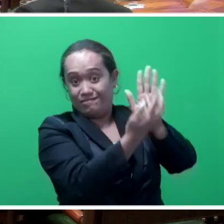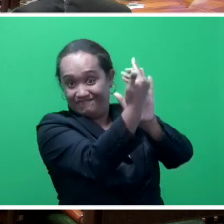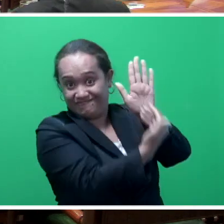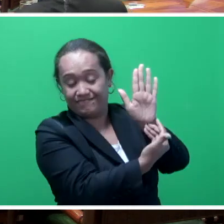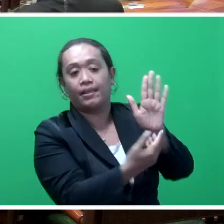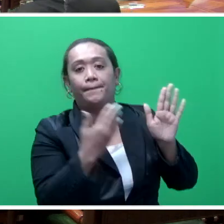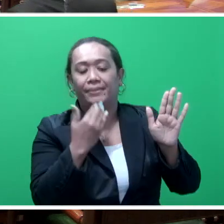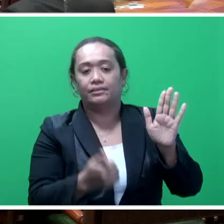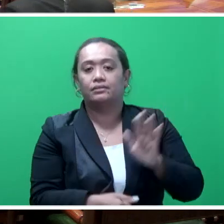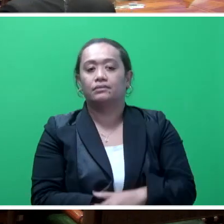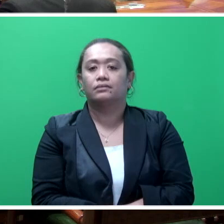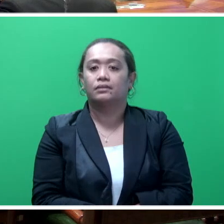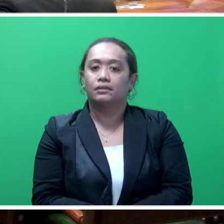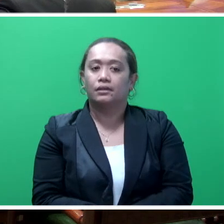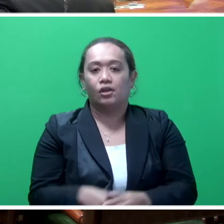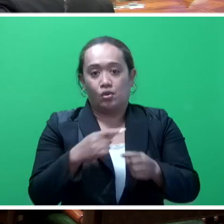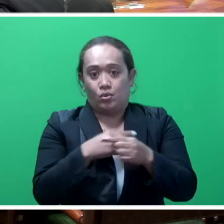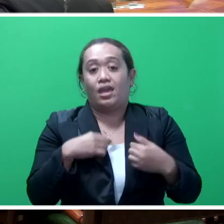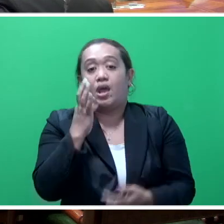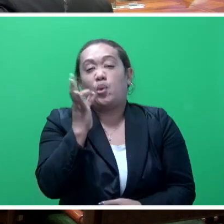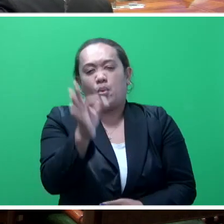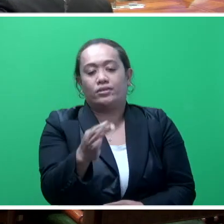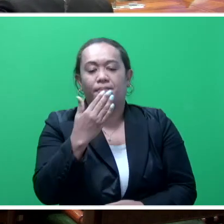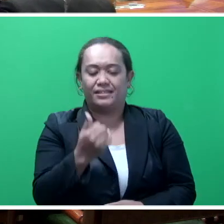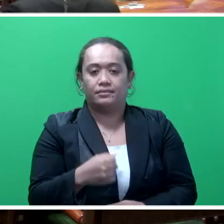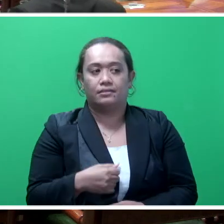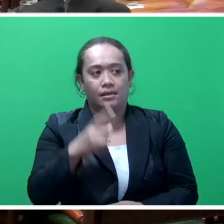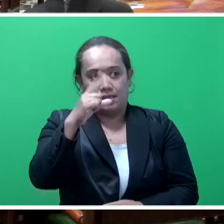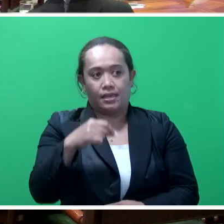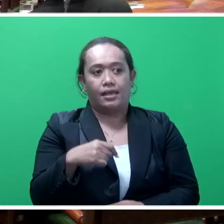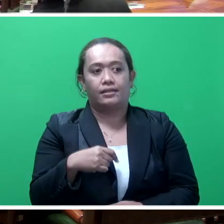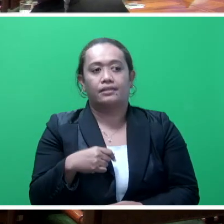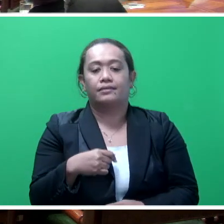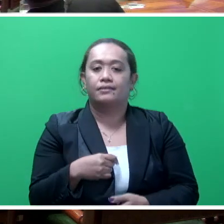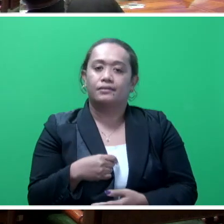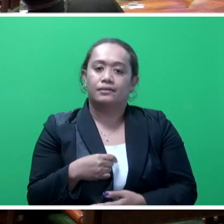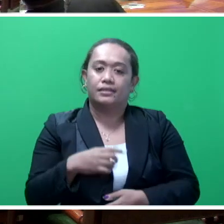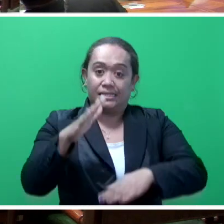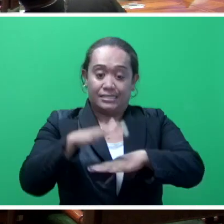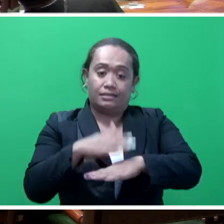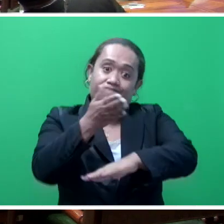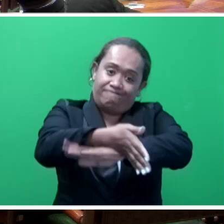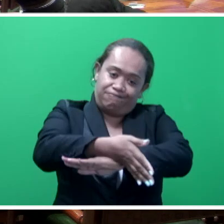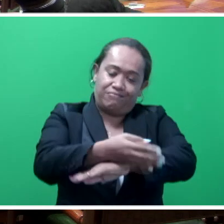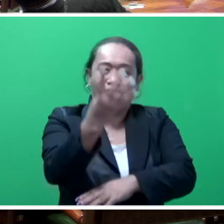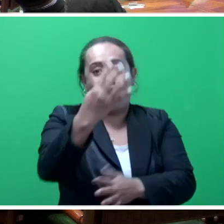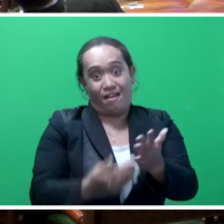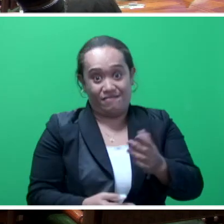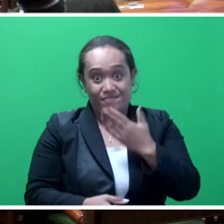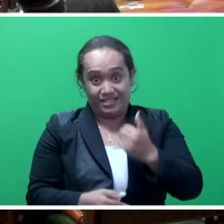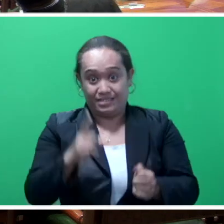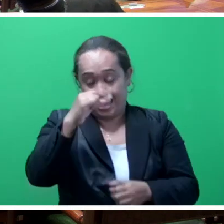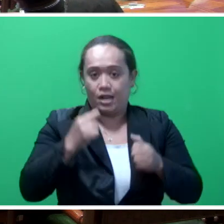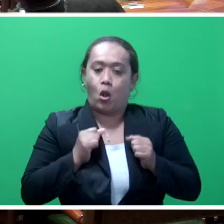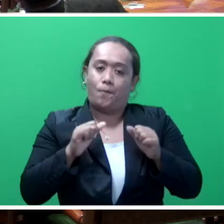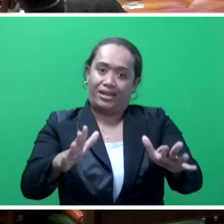order paper, and that's the request. If we can sit beyond 4:30 p.m. today in order to complete